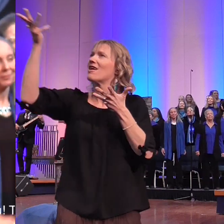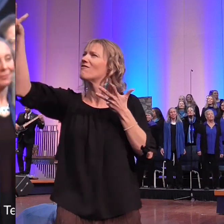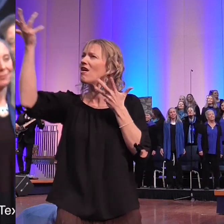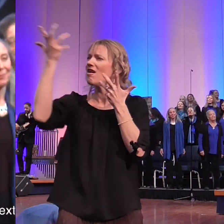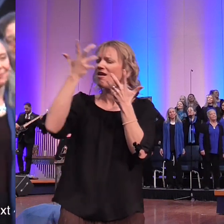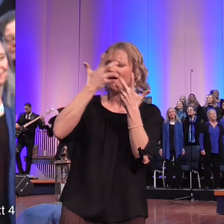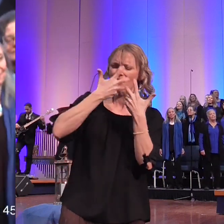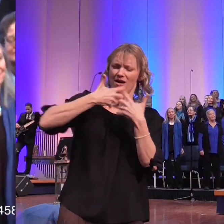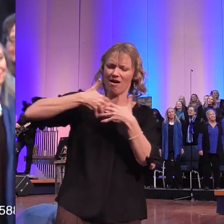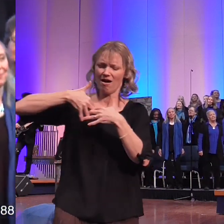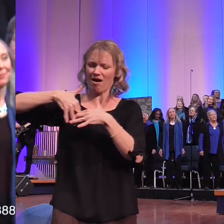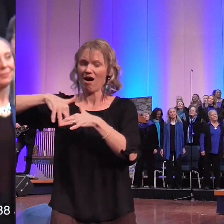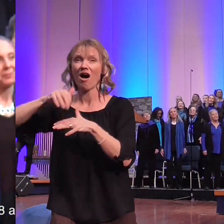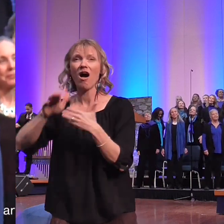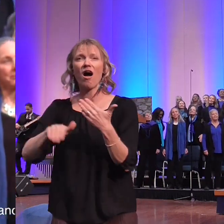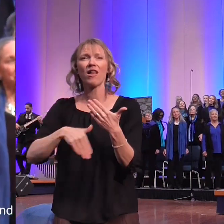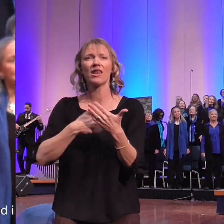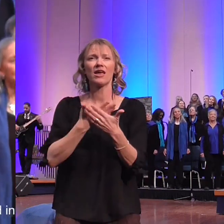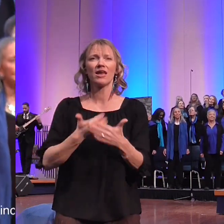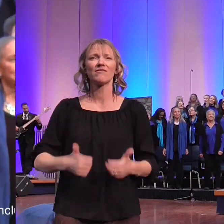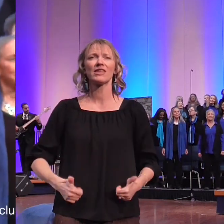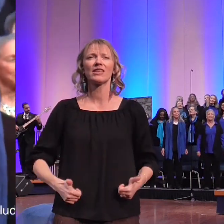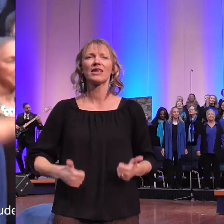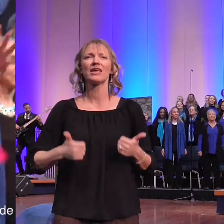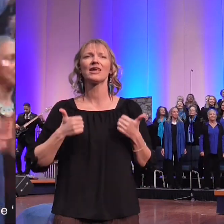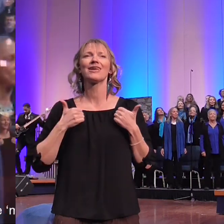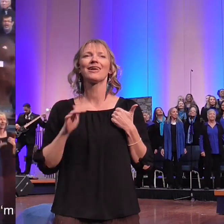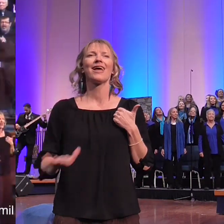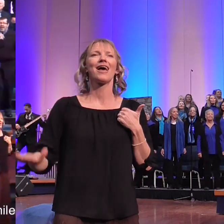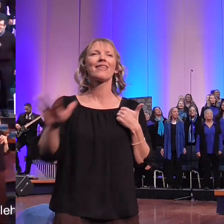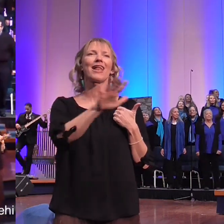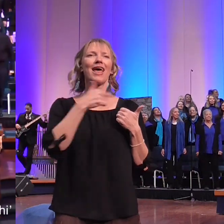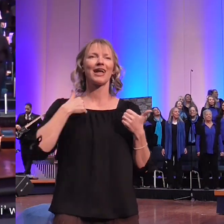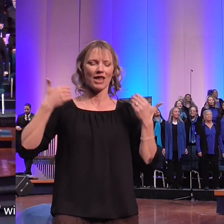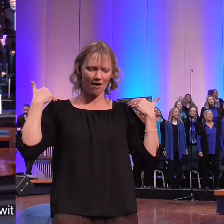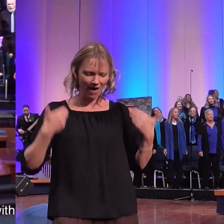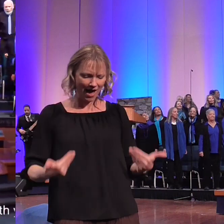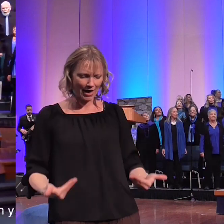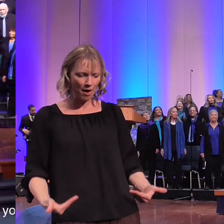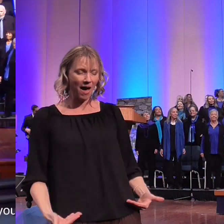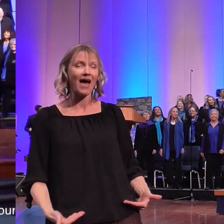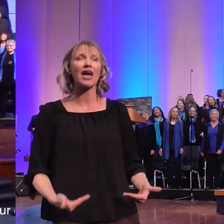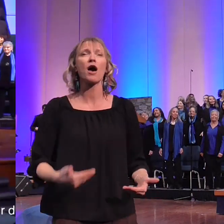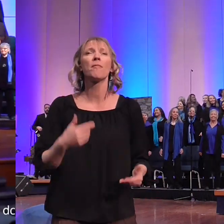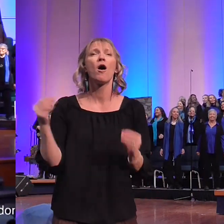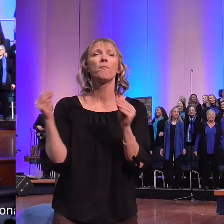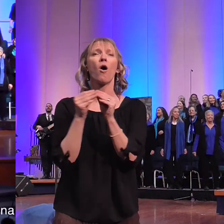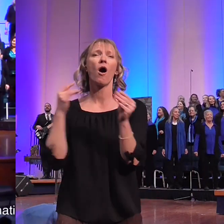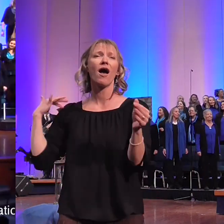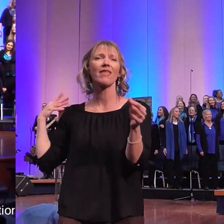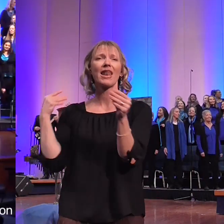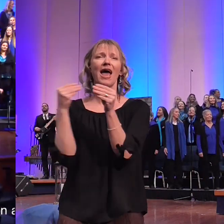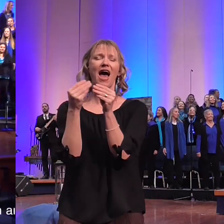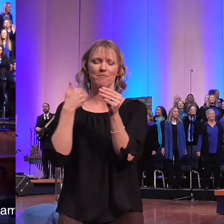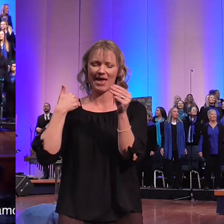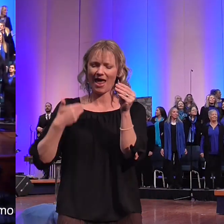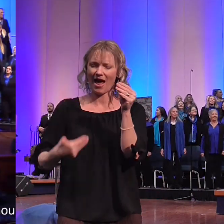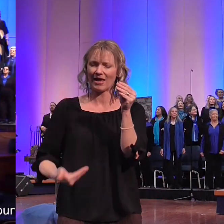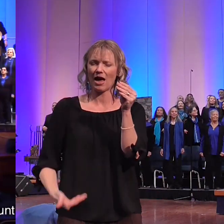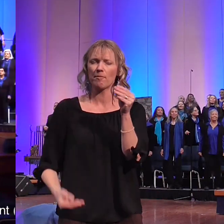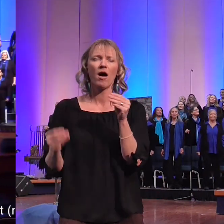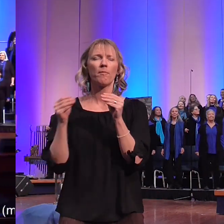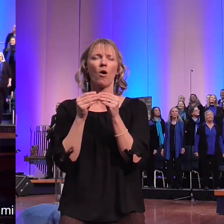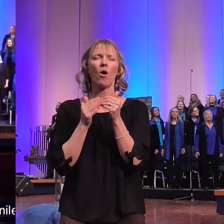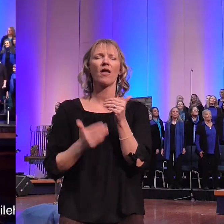live, oh, live in thee. In the land of I am, more than I have been,